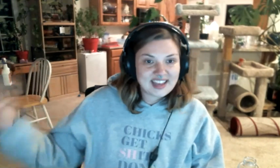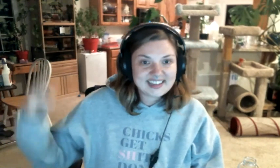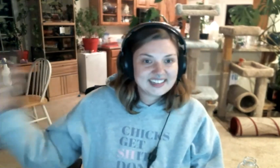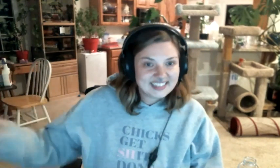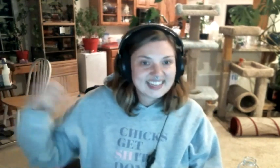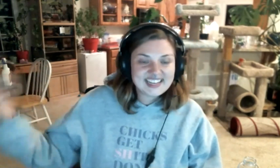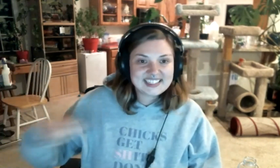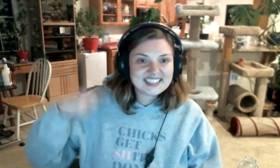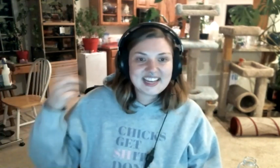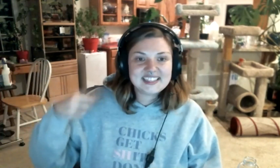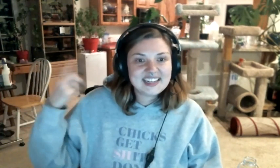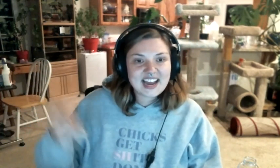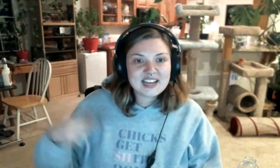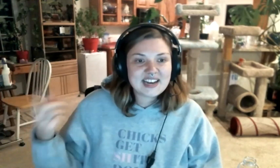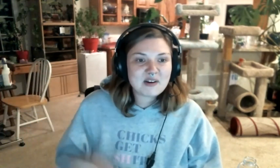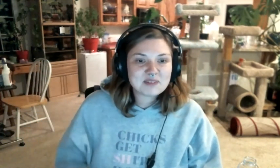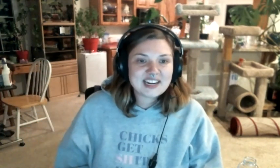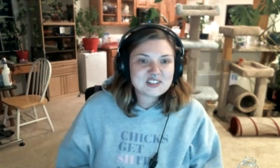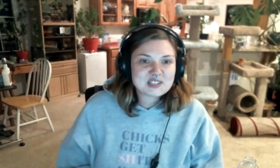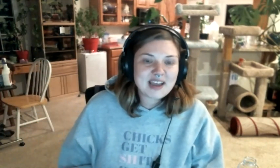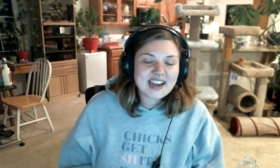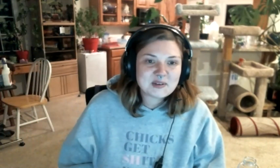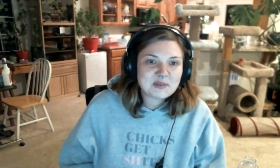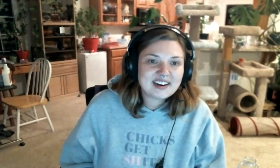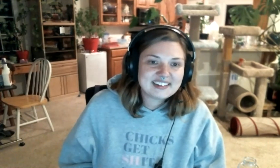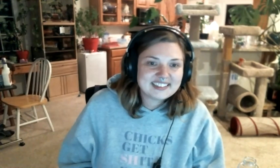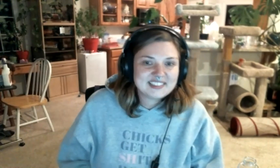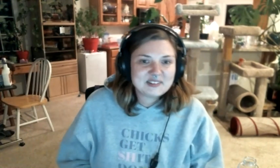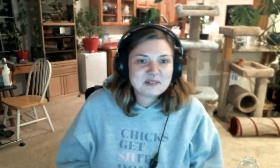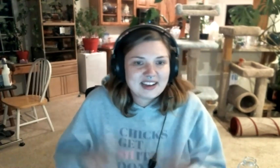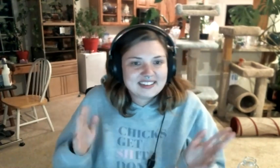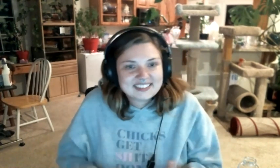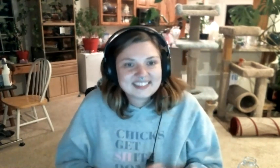do that, and now I'm kind of just back to where,